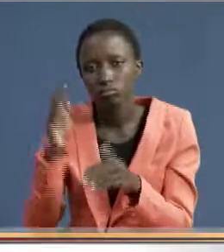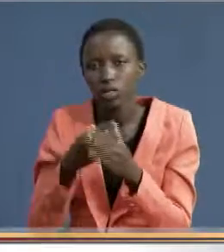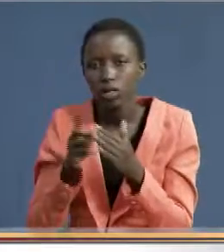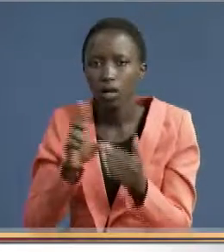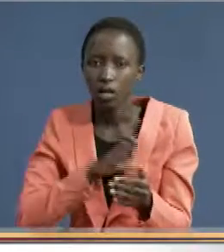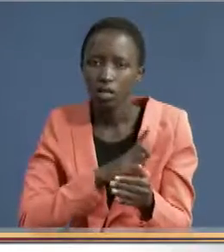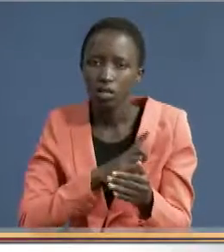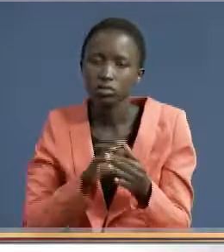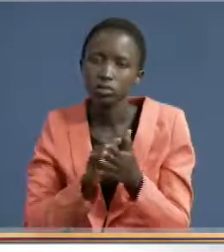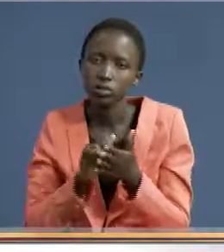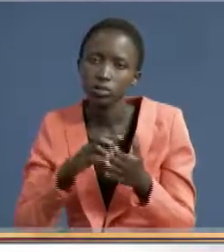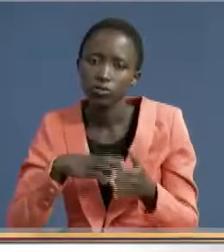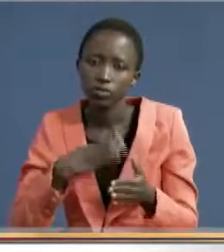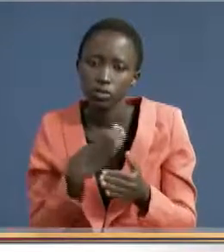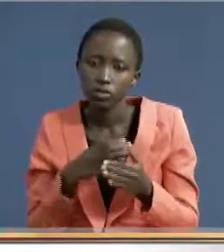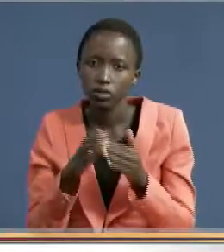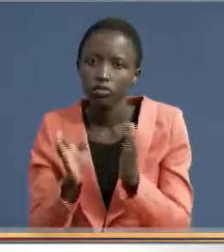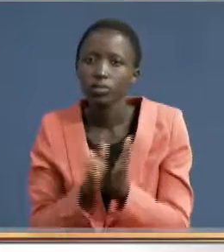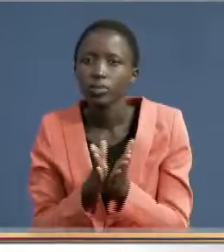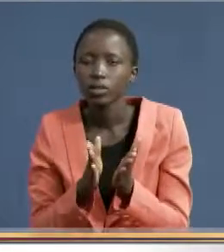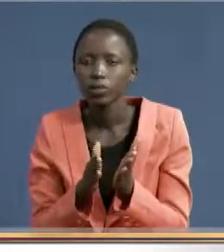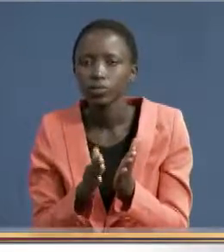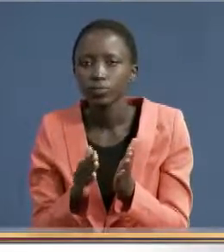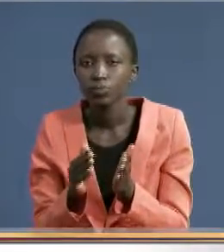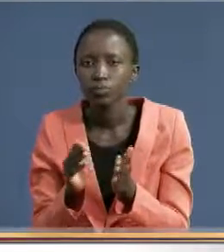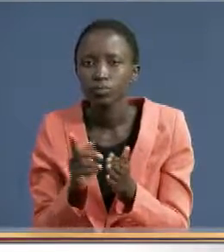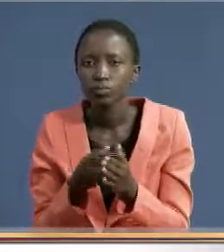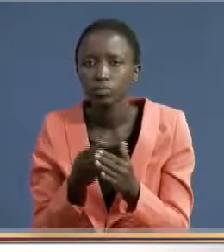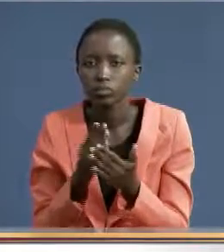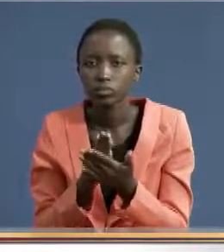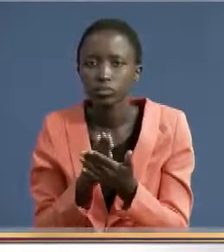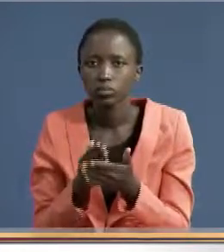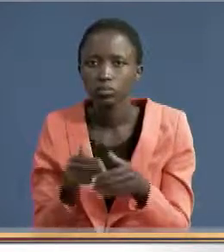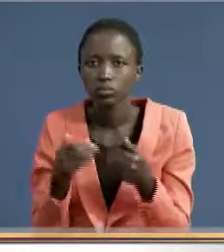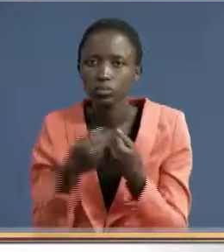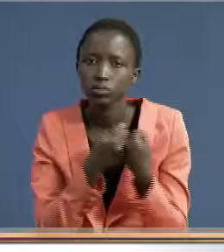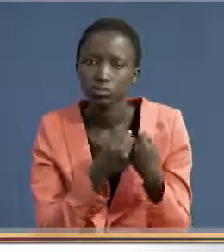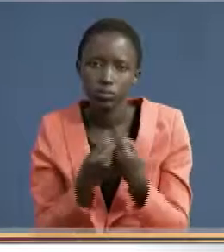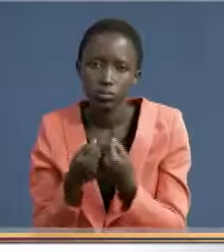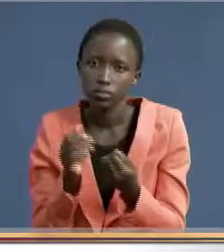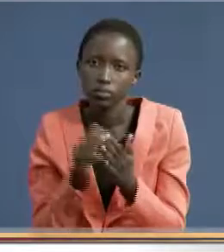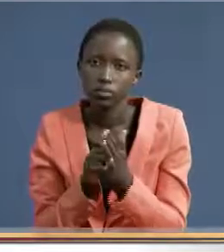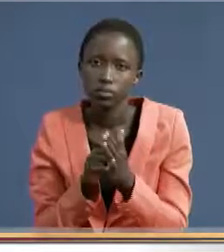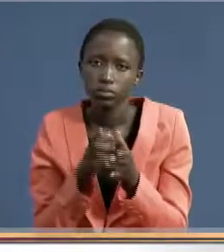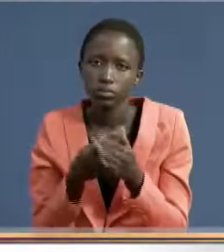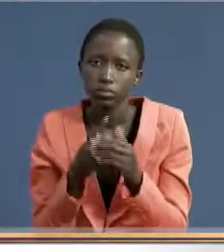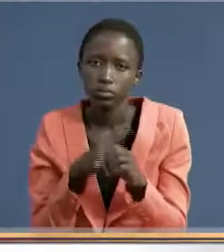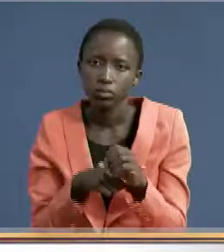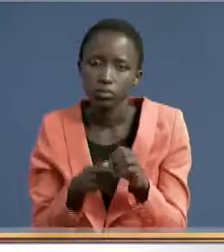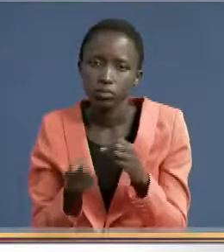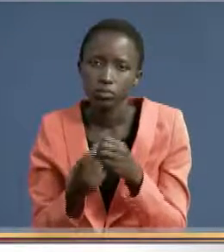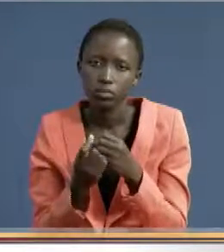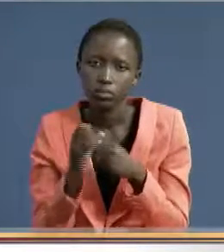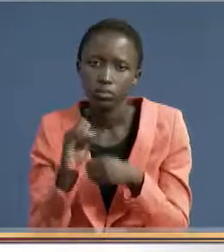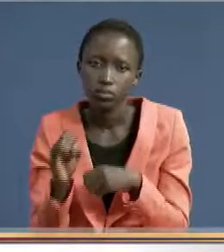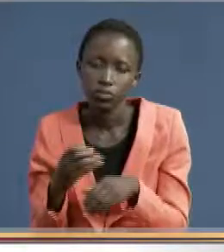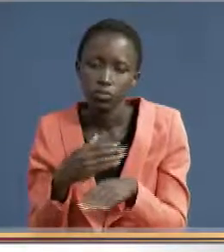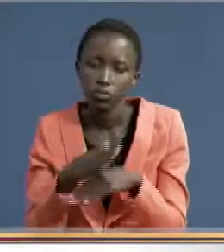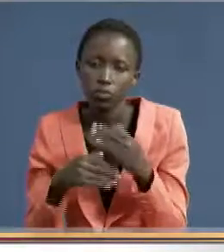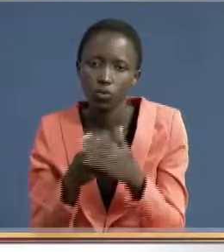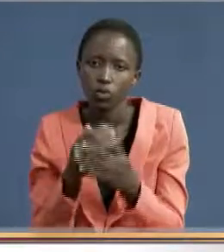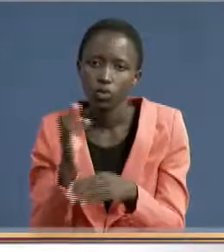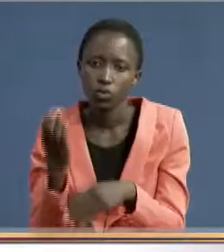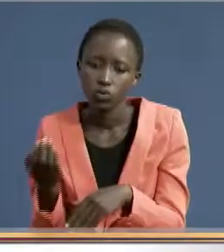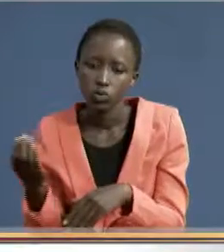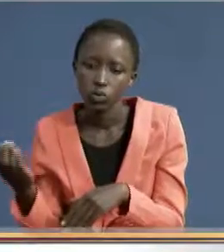kwenda kutembelea jamii, sehemu zingine. In fact, tumejipatia challenge kwamba ikifikia January, wale watoto wote ambao walikuwa